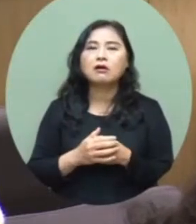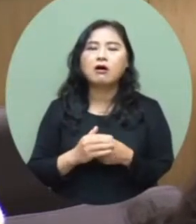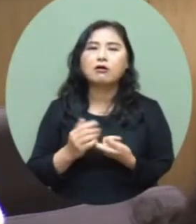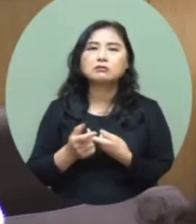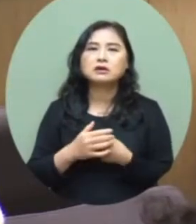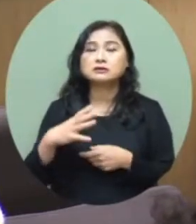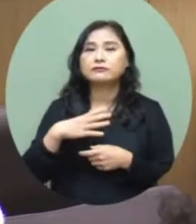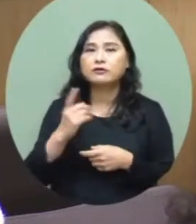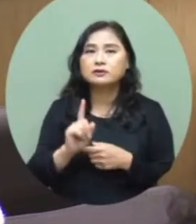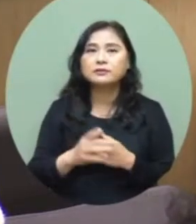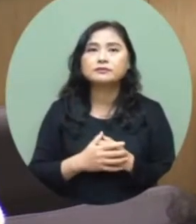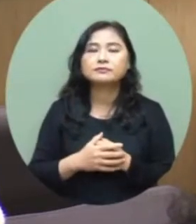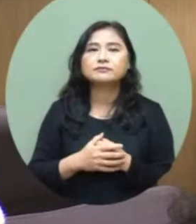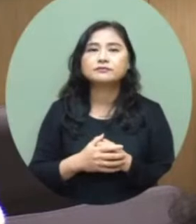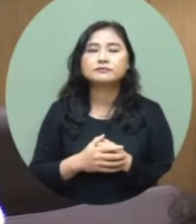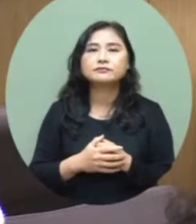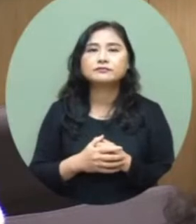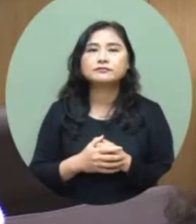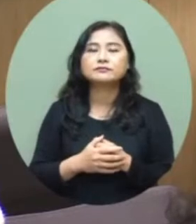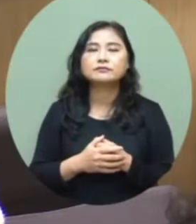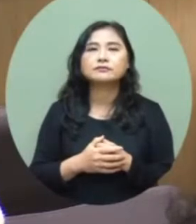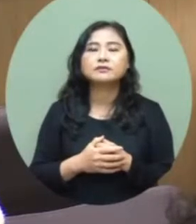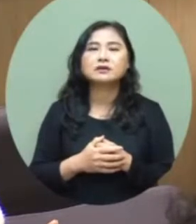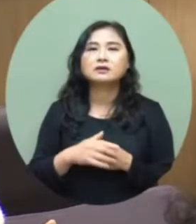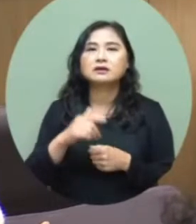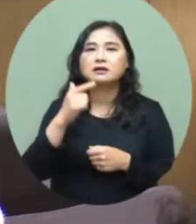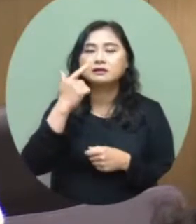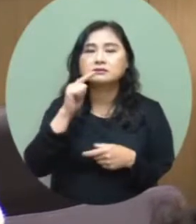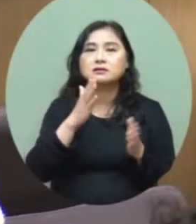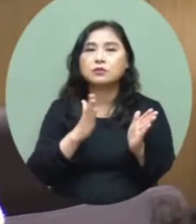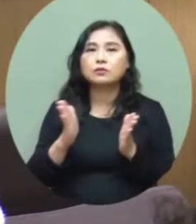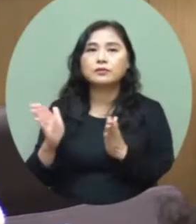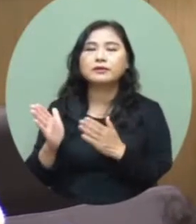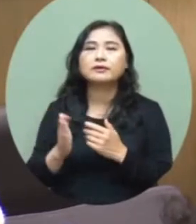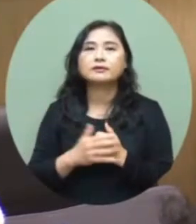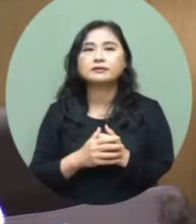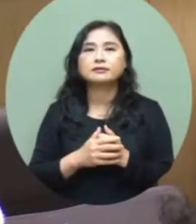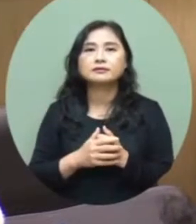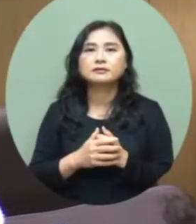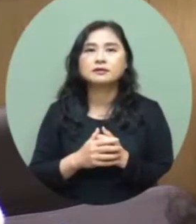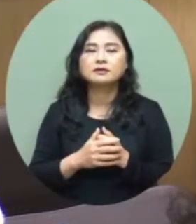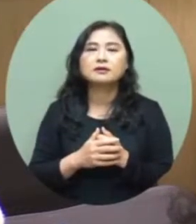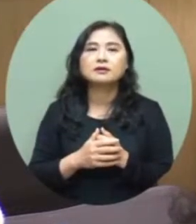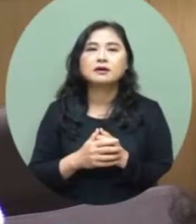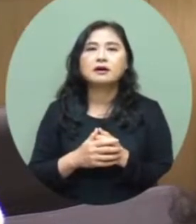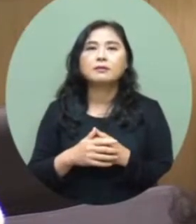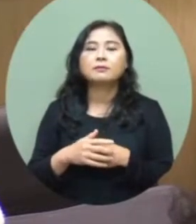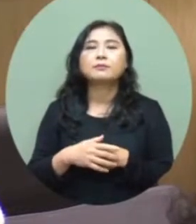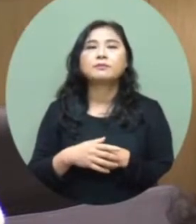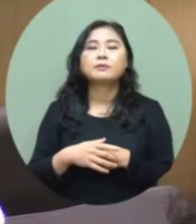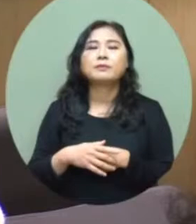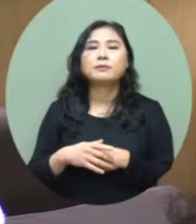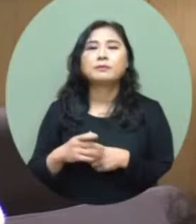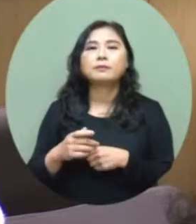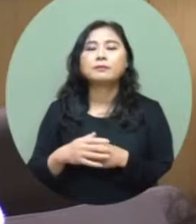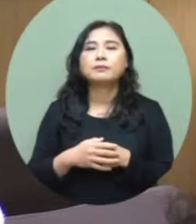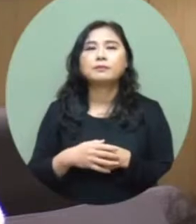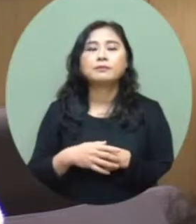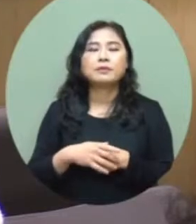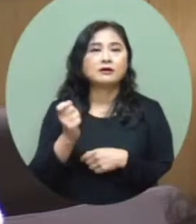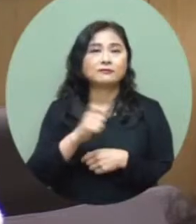And also about the new arrangement for handing out RAT kits to people aged over